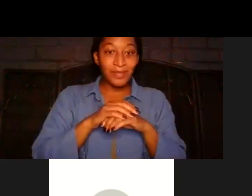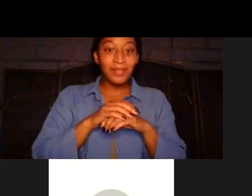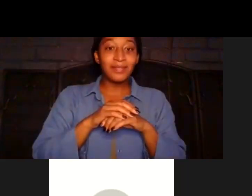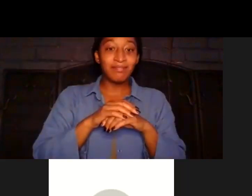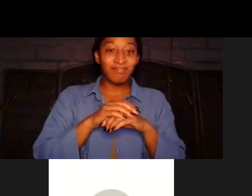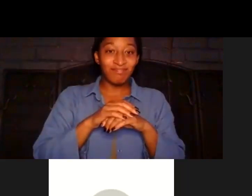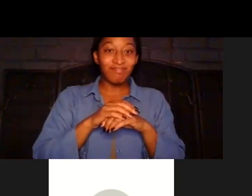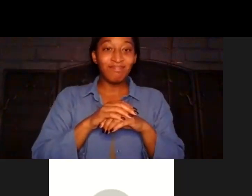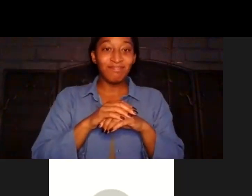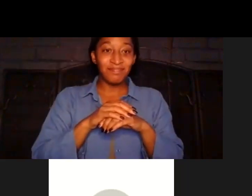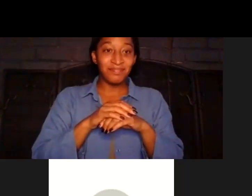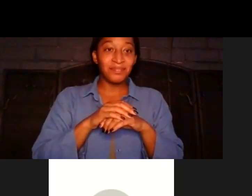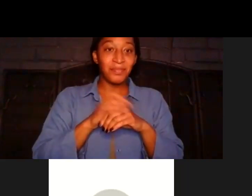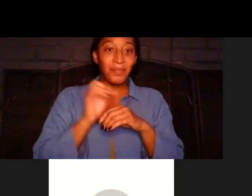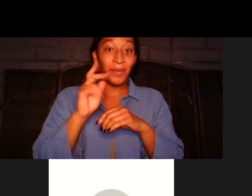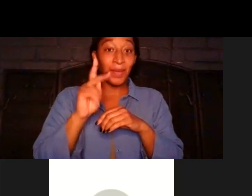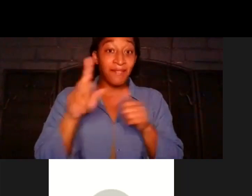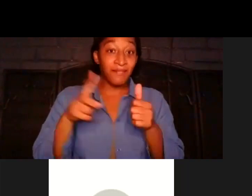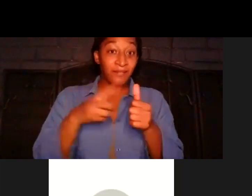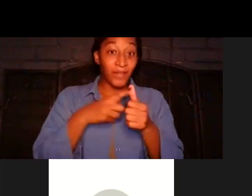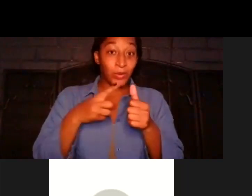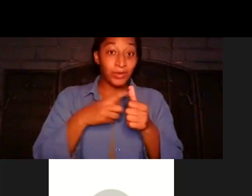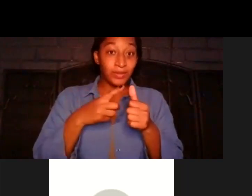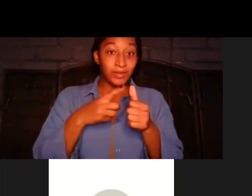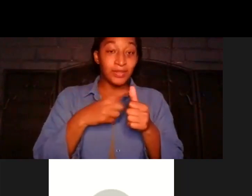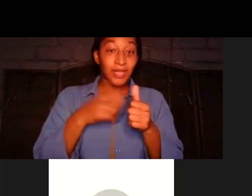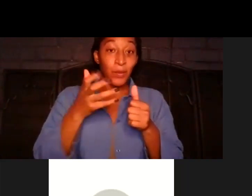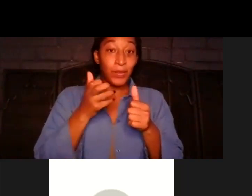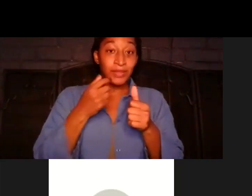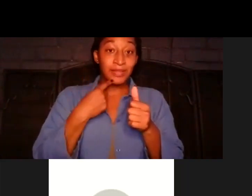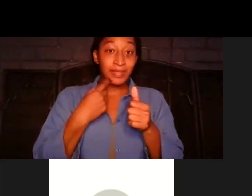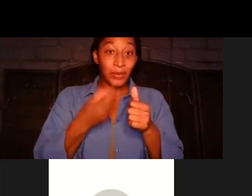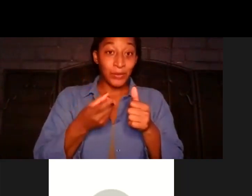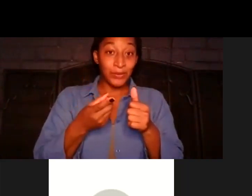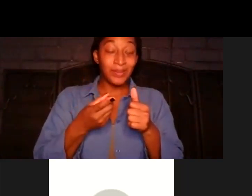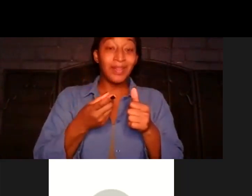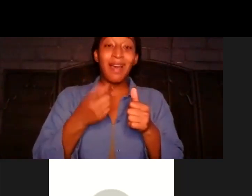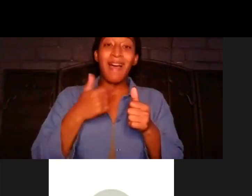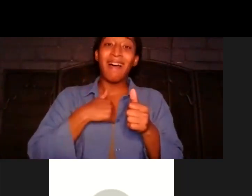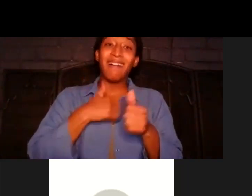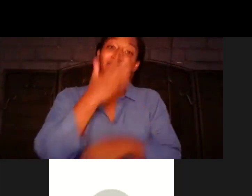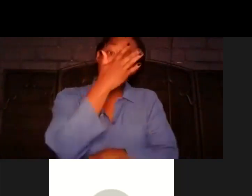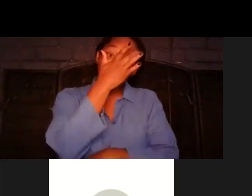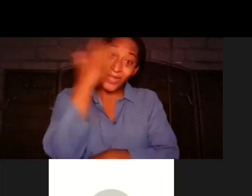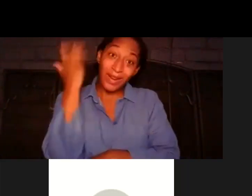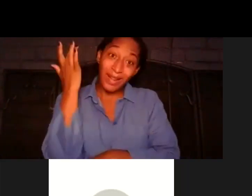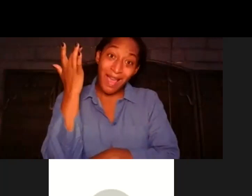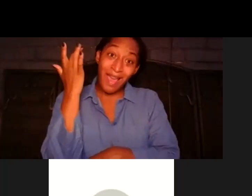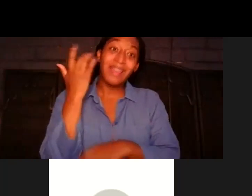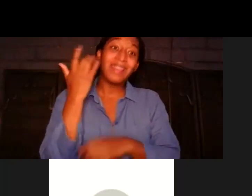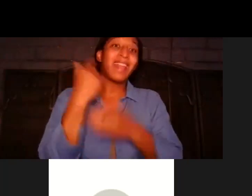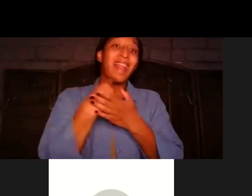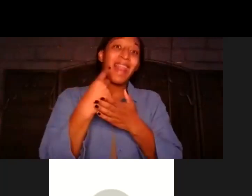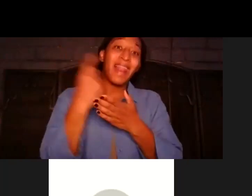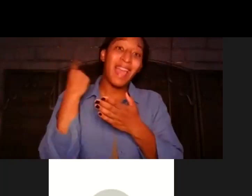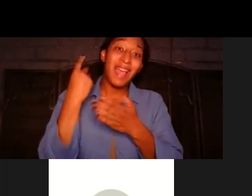So, first order of business, I did forget to post the video from last